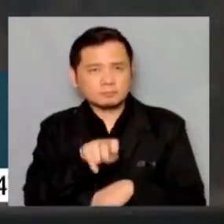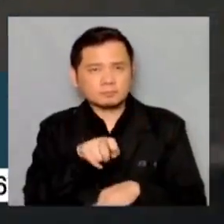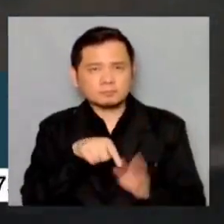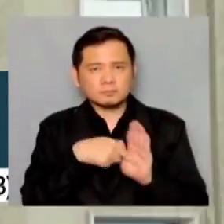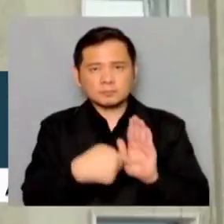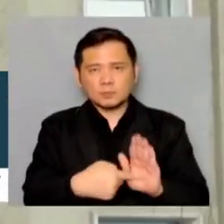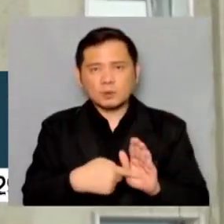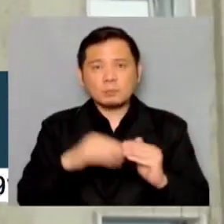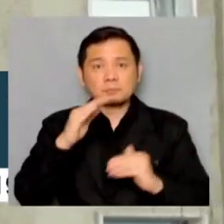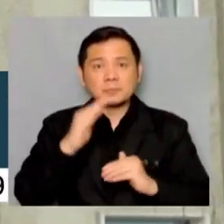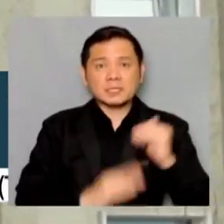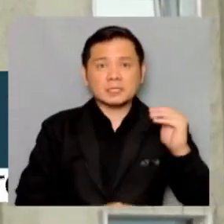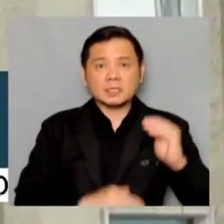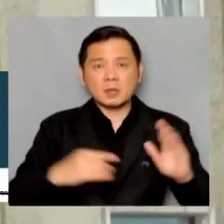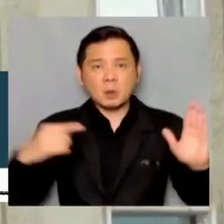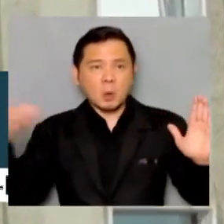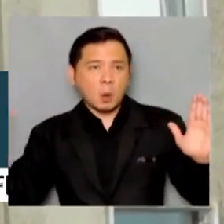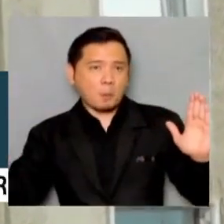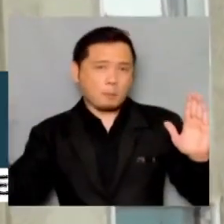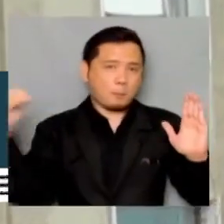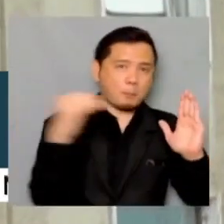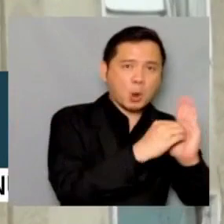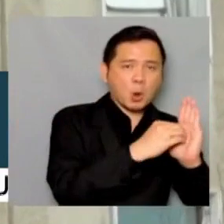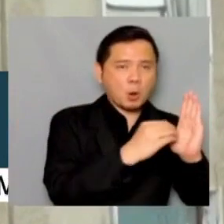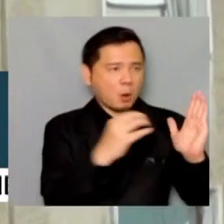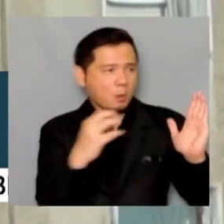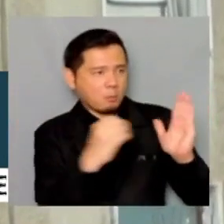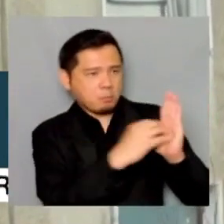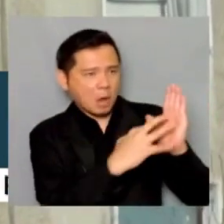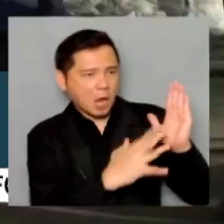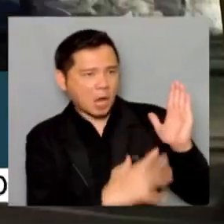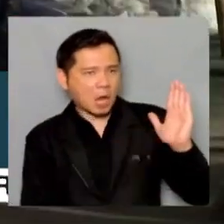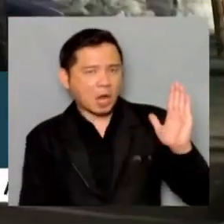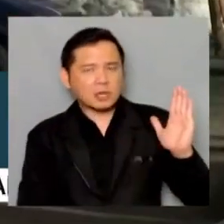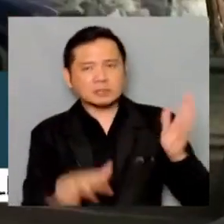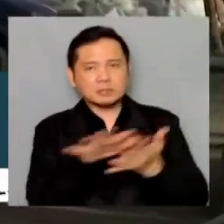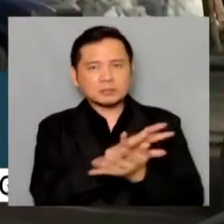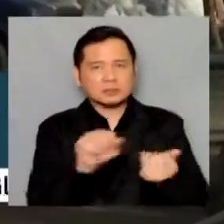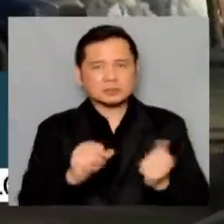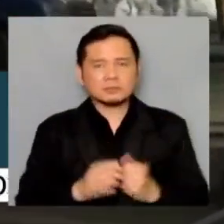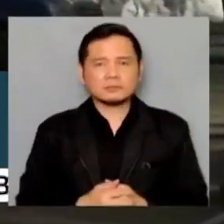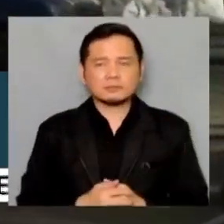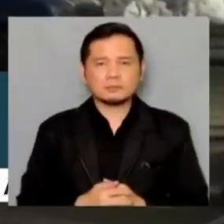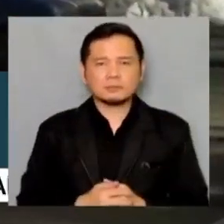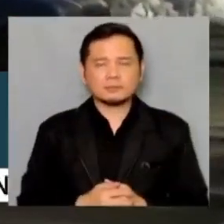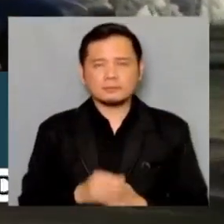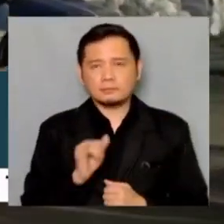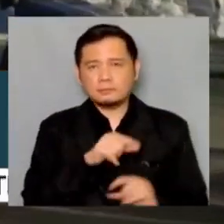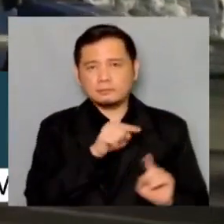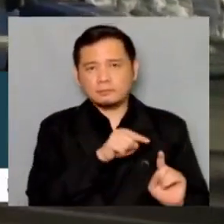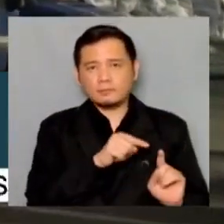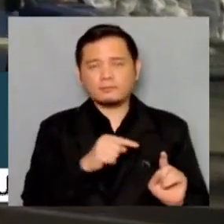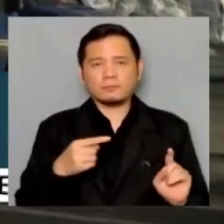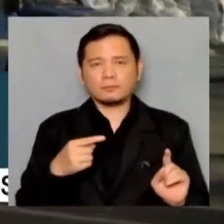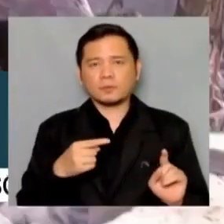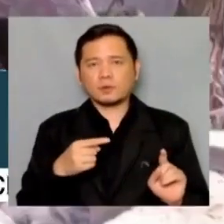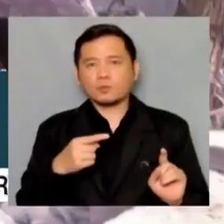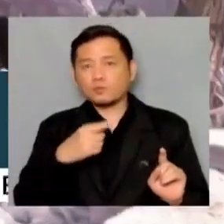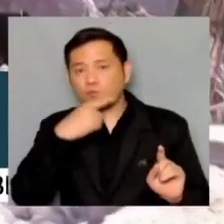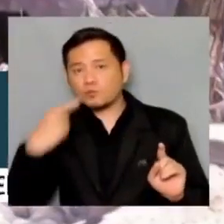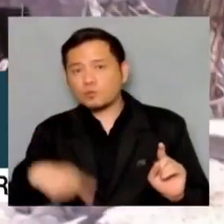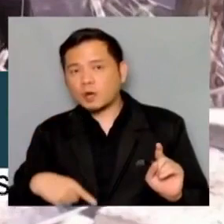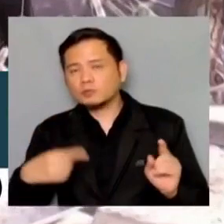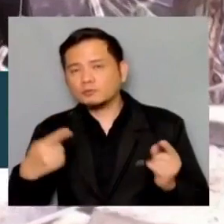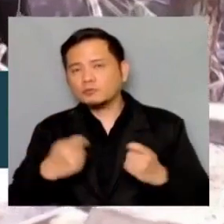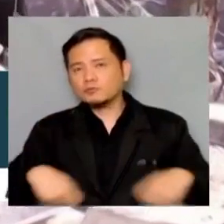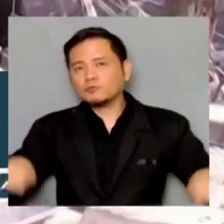building. Mykolaiv is among the southern port cities standing in the way of Russia establishing a land corridor to Crimea.